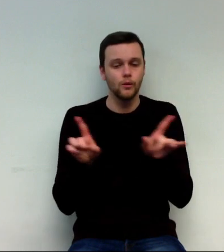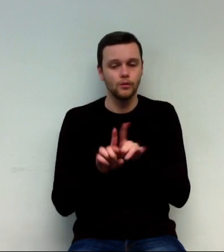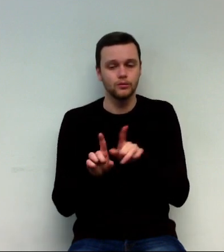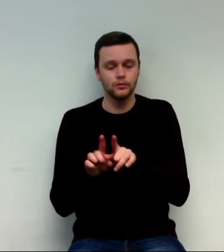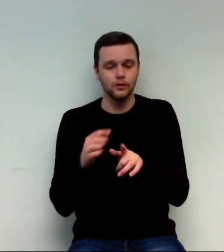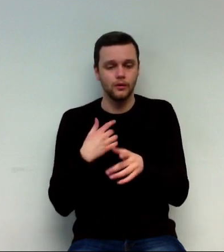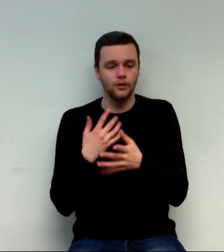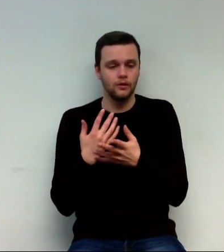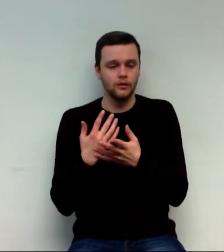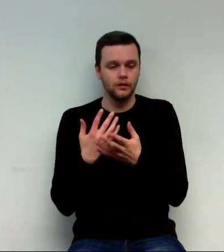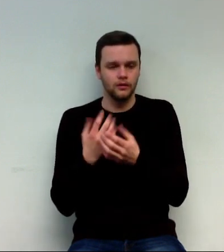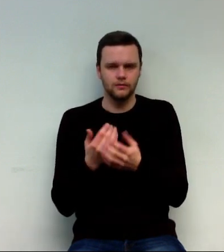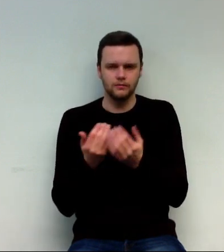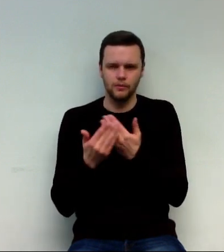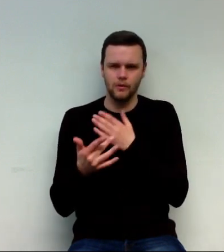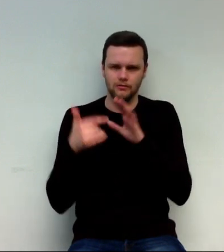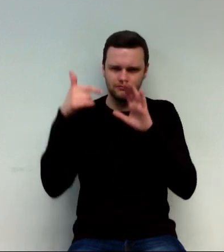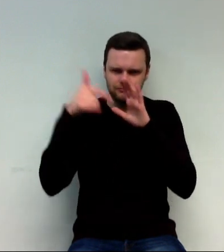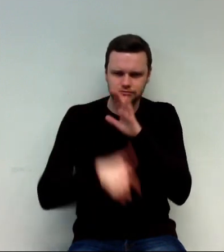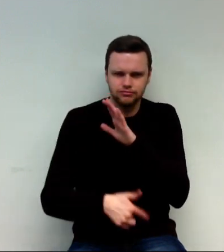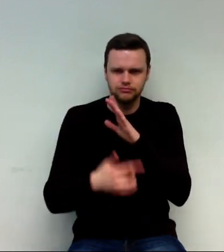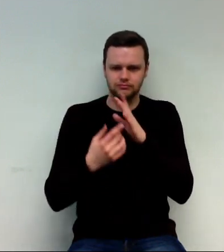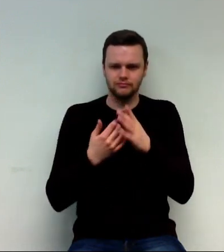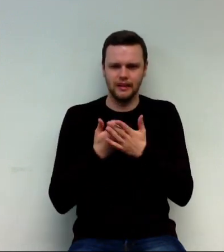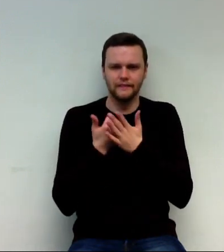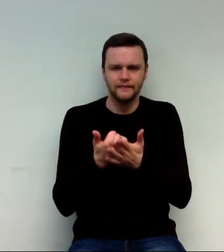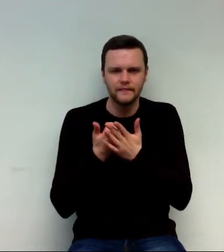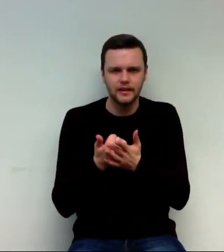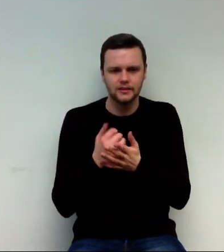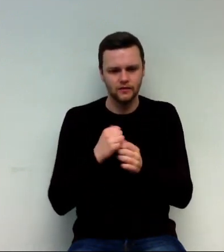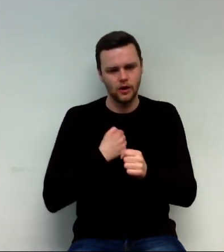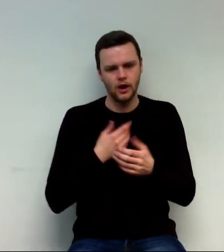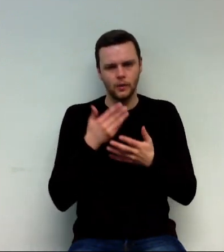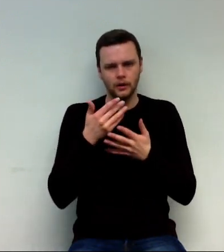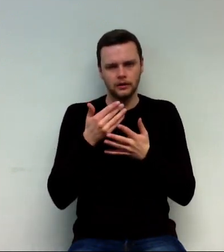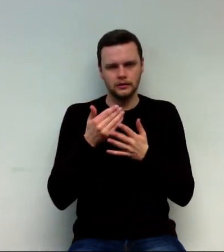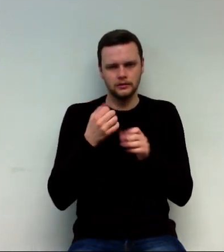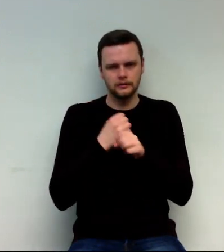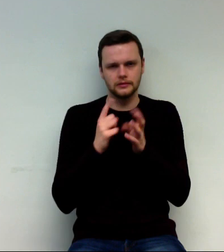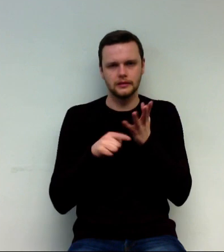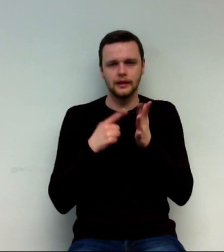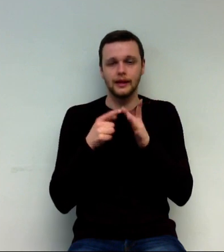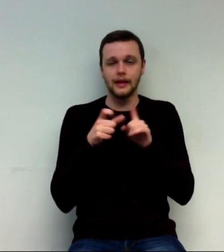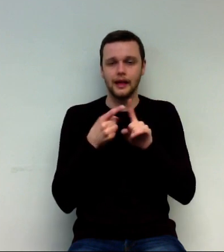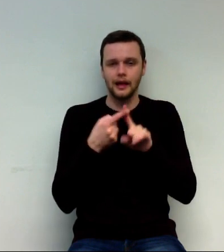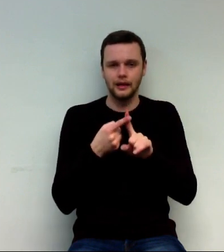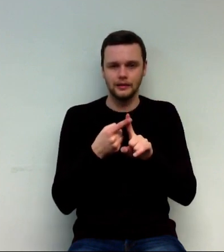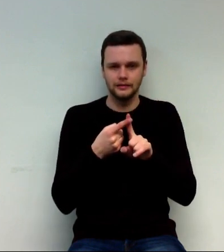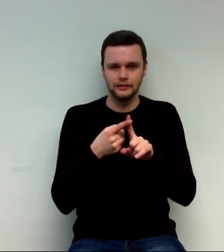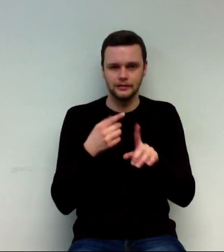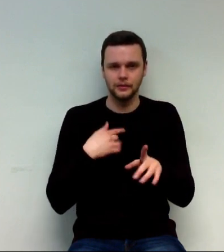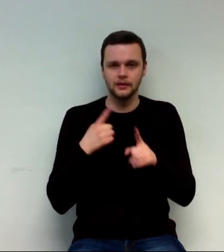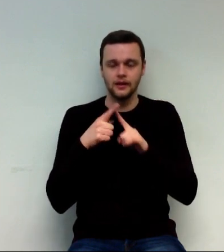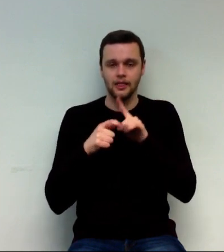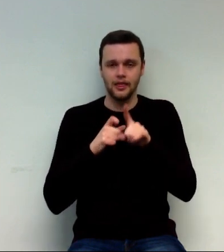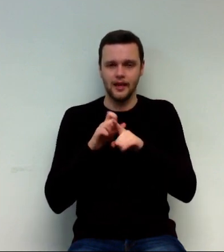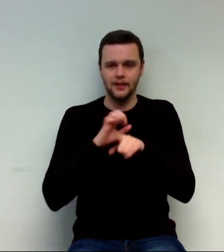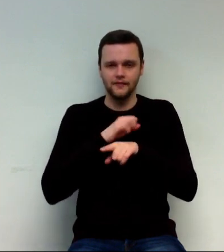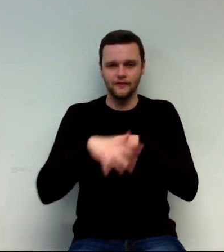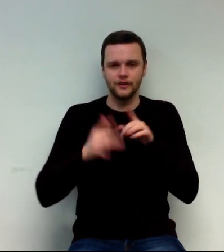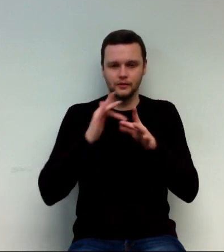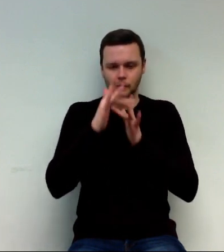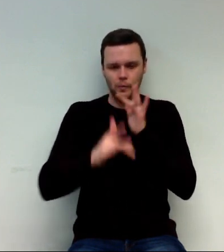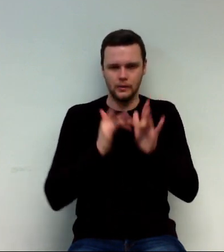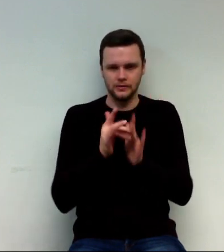more in-depth advice on our guide, which is on the Ed Fringe website, and Daniel is popping into